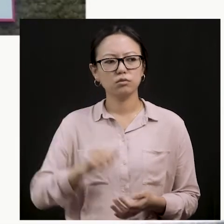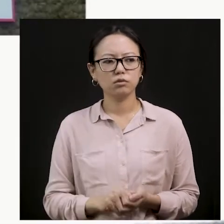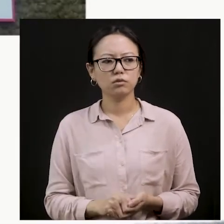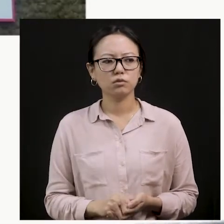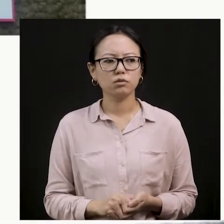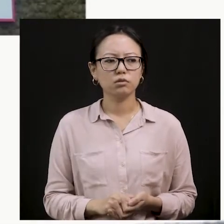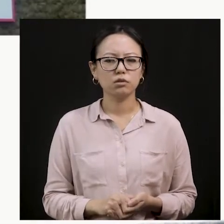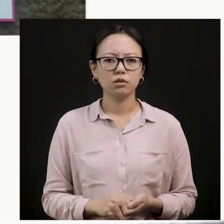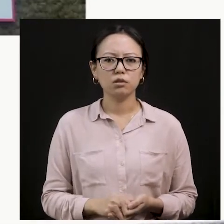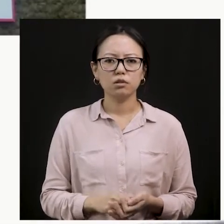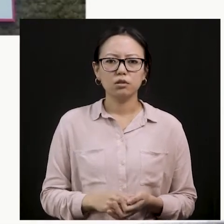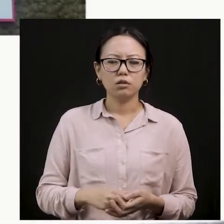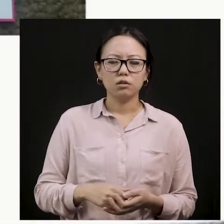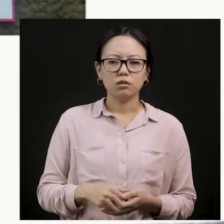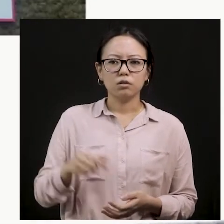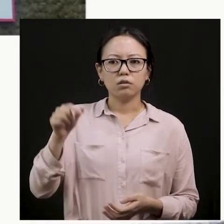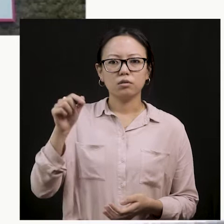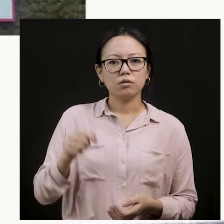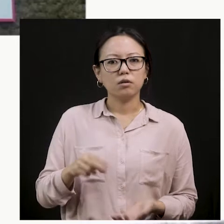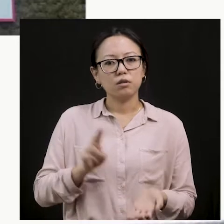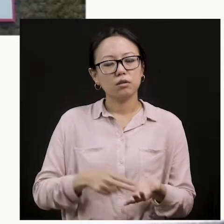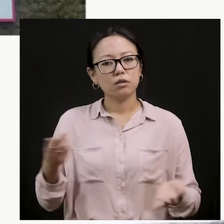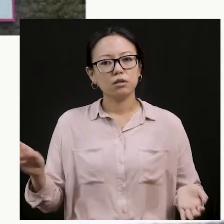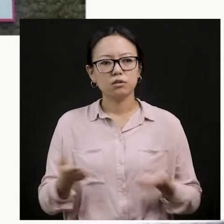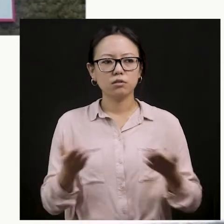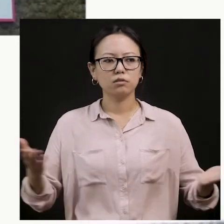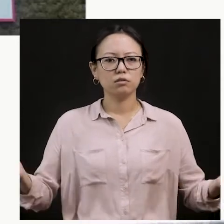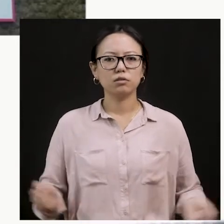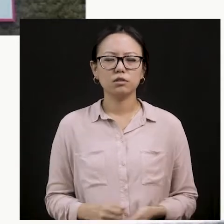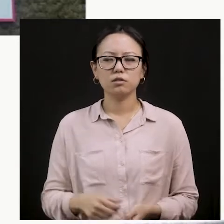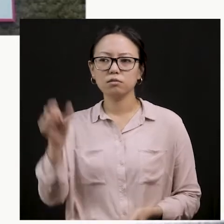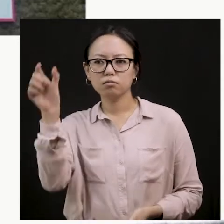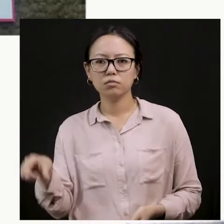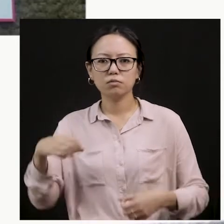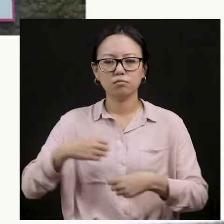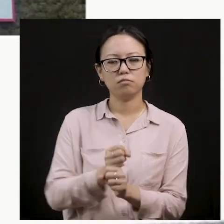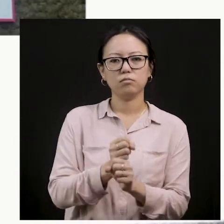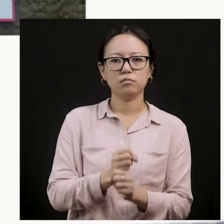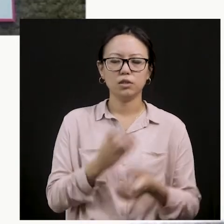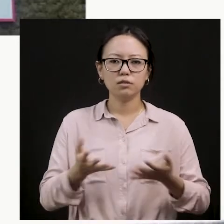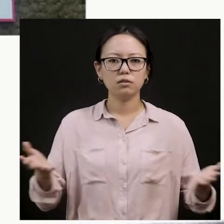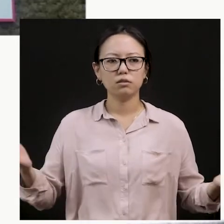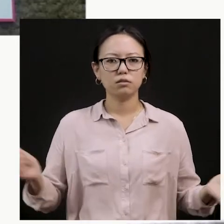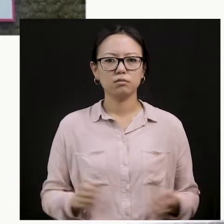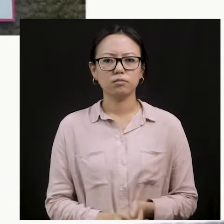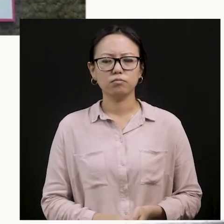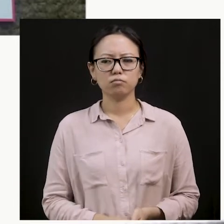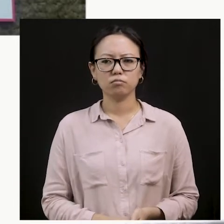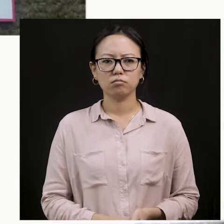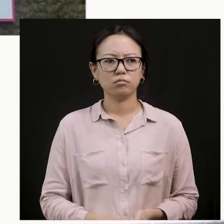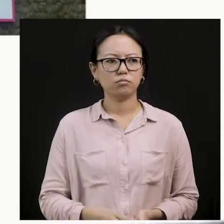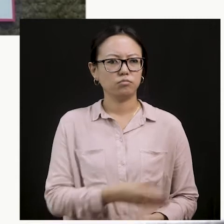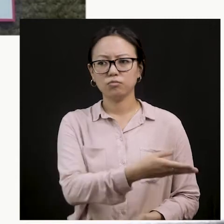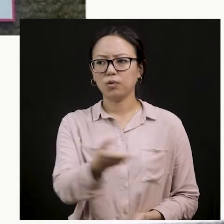and the natural things. As we are all surrounded with many things around